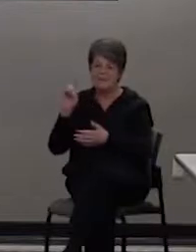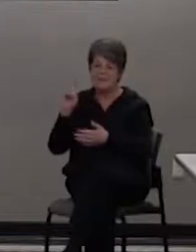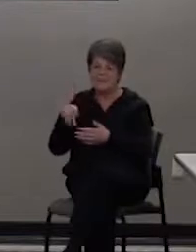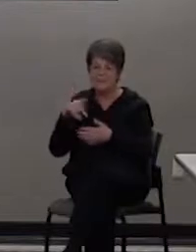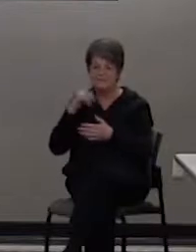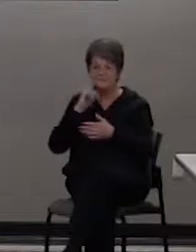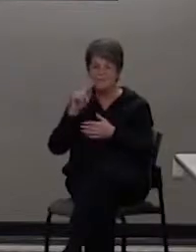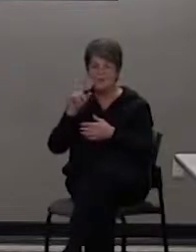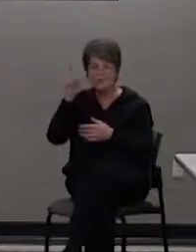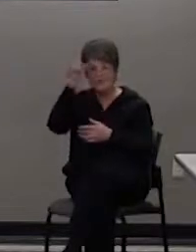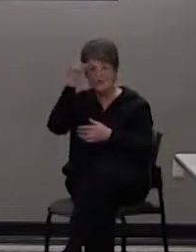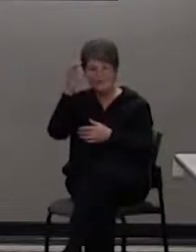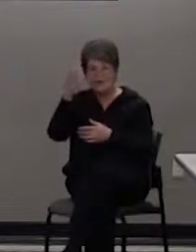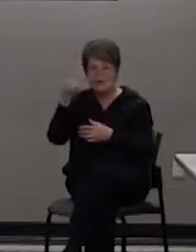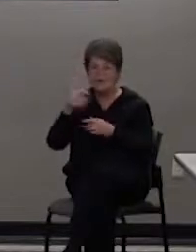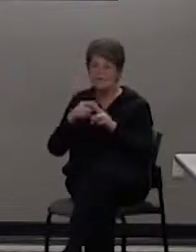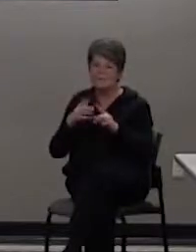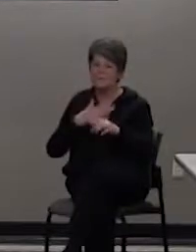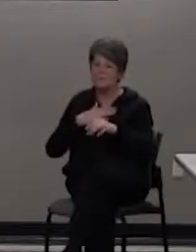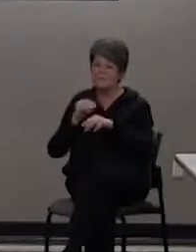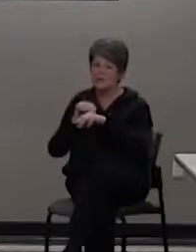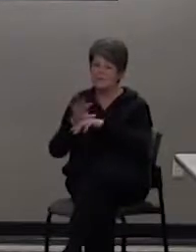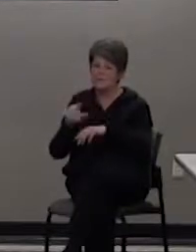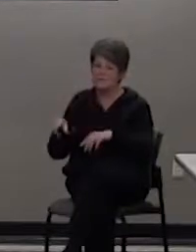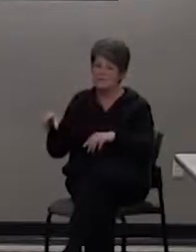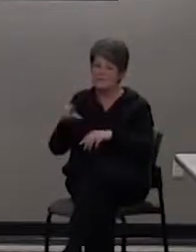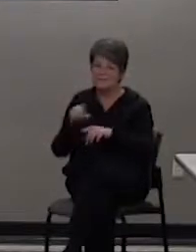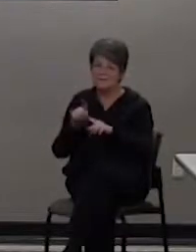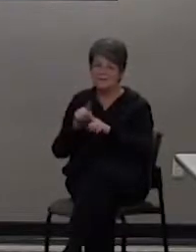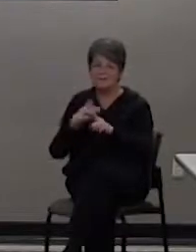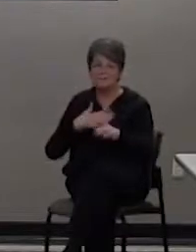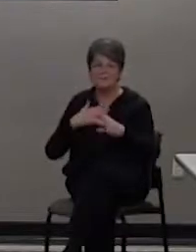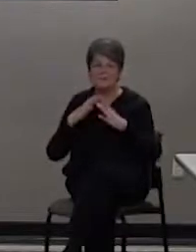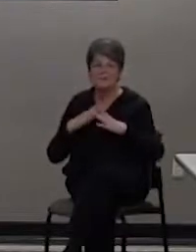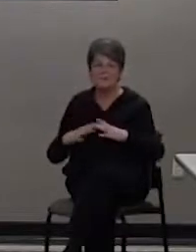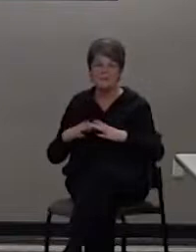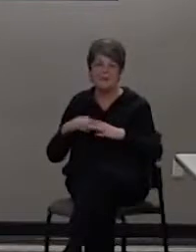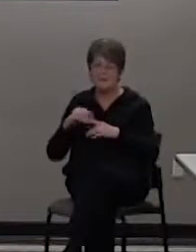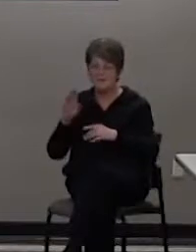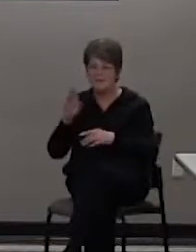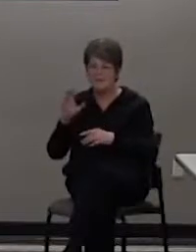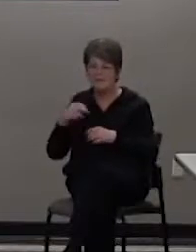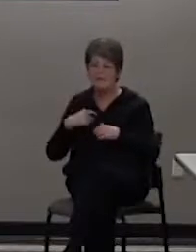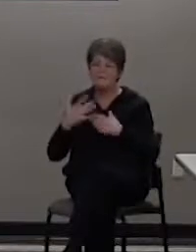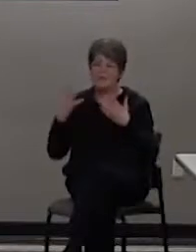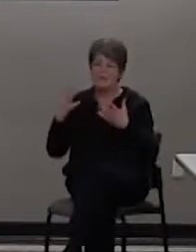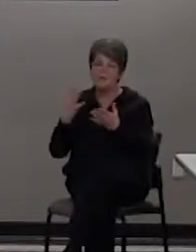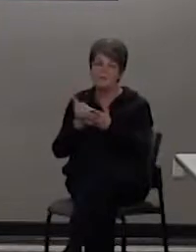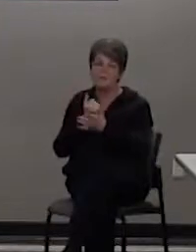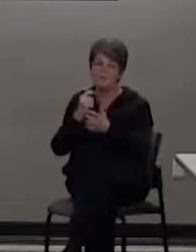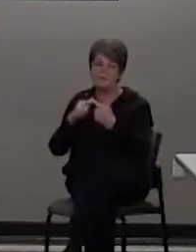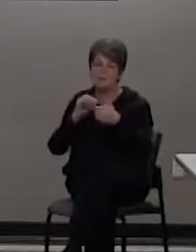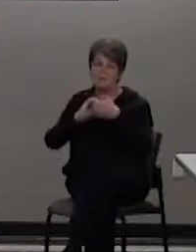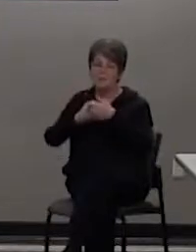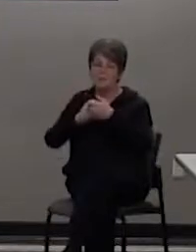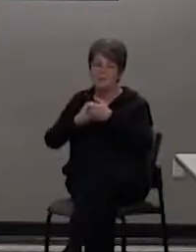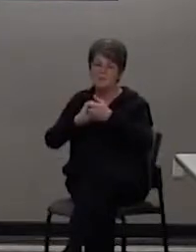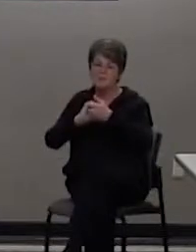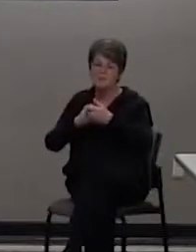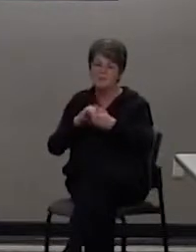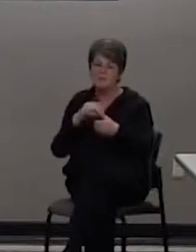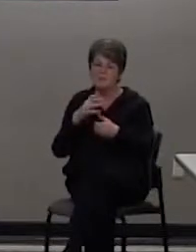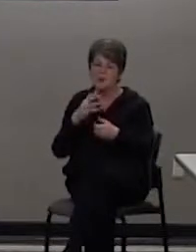County, but my advice to you as my client in Boyle County is there's a lot of opportunities to partner.